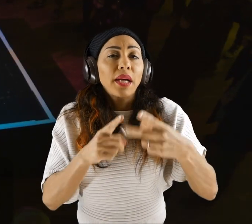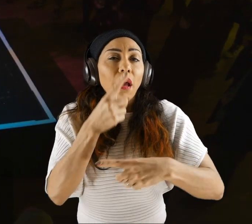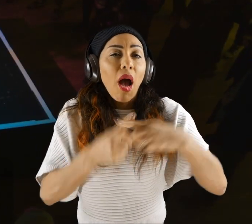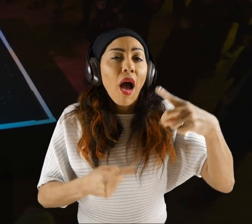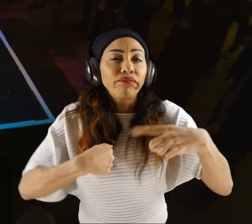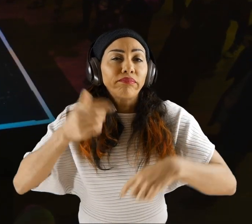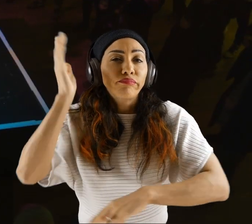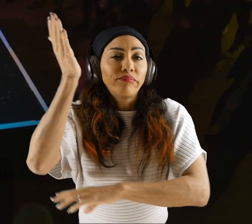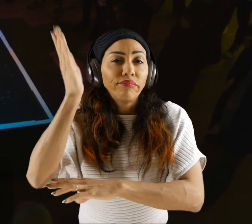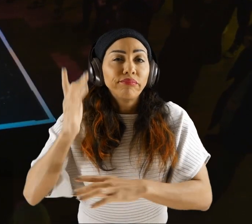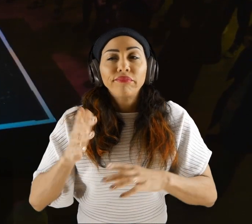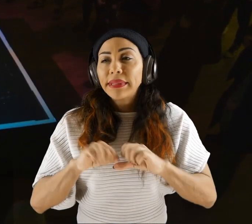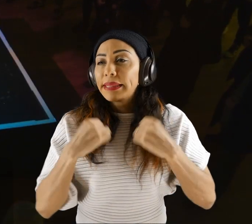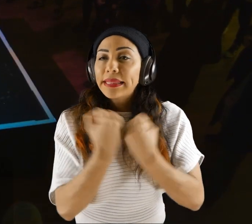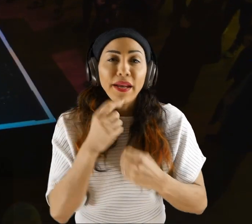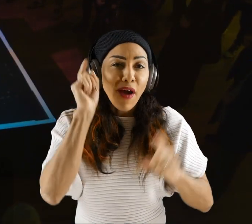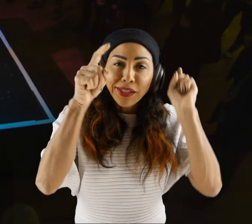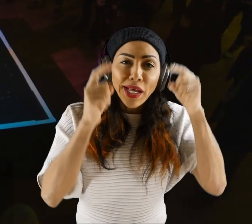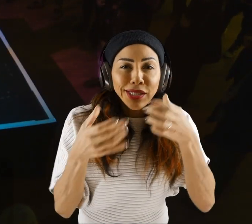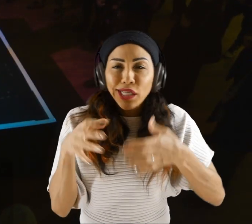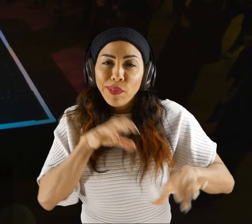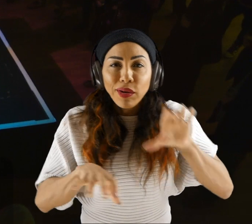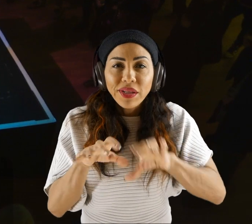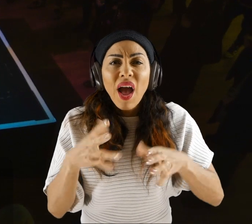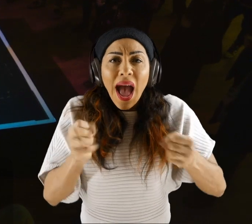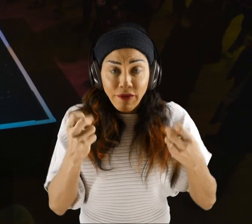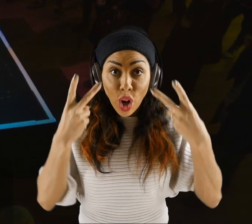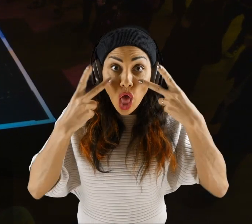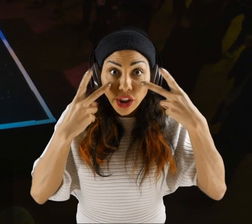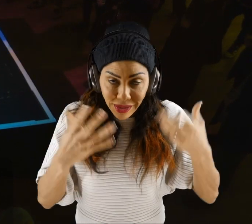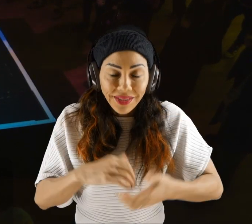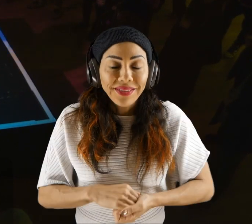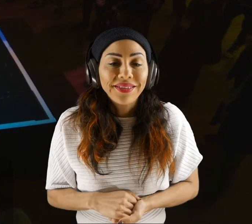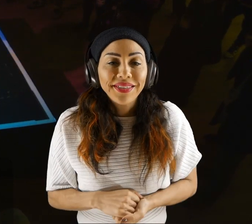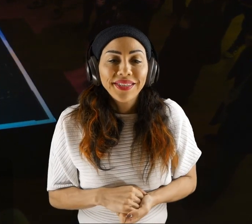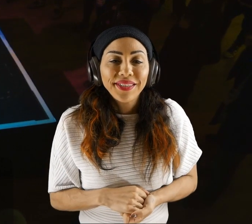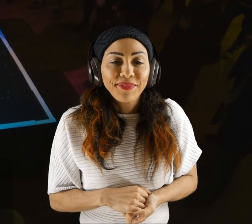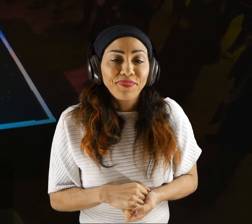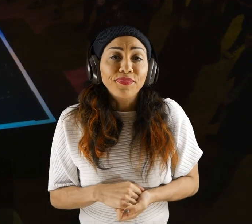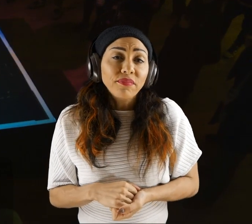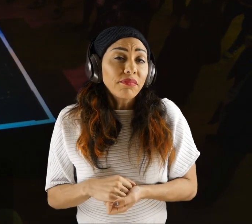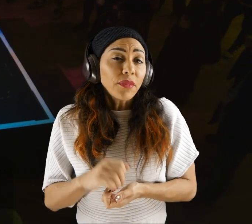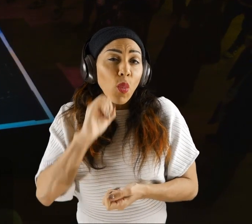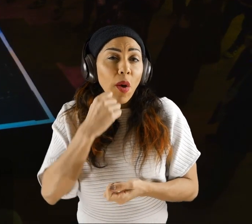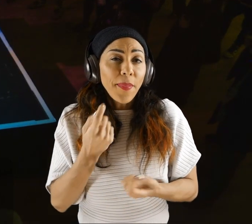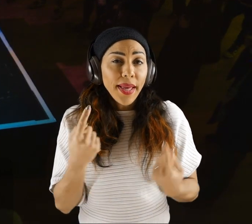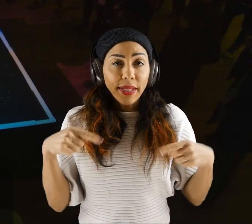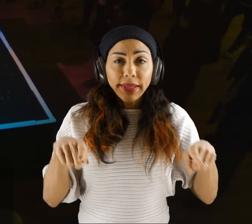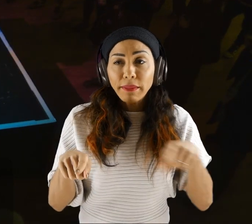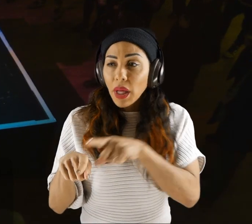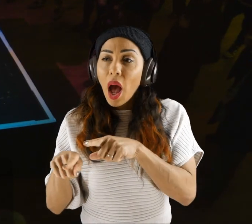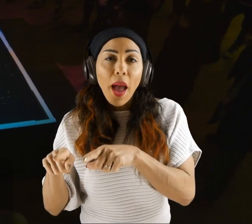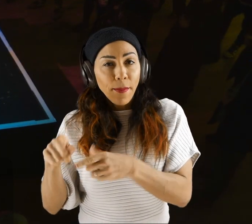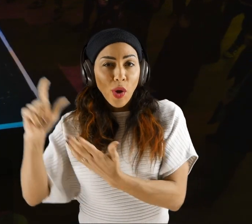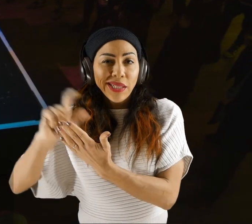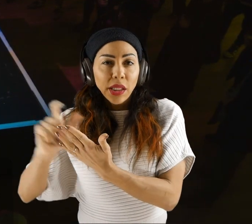this presentation, set of ideas, experiment, I'm going to be wearing some glasses, and it's going to be broadcasting live